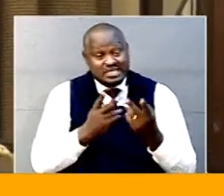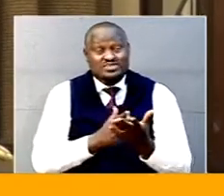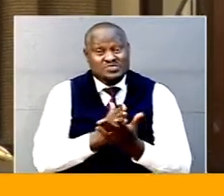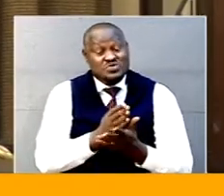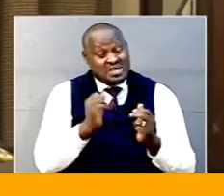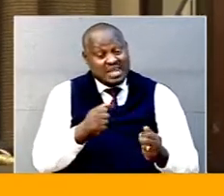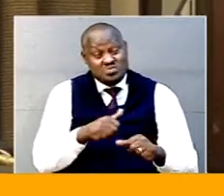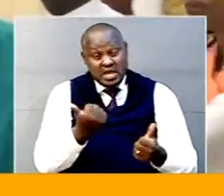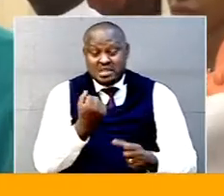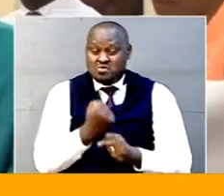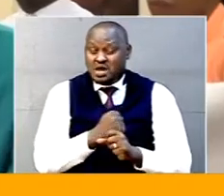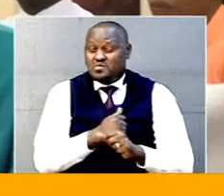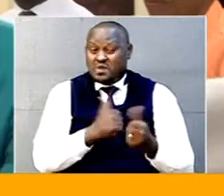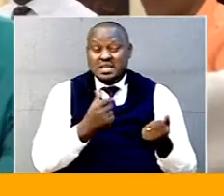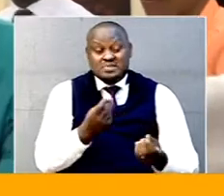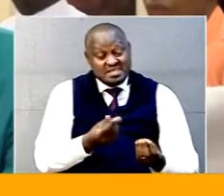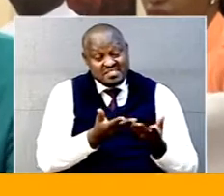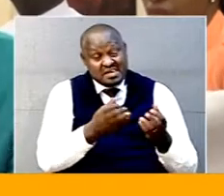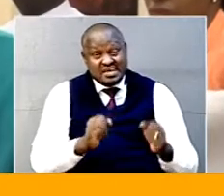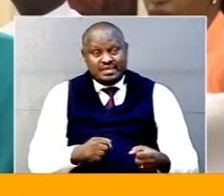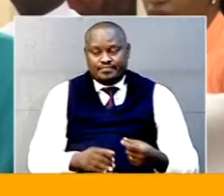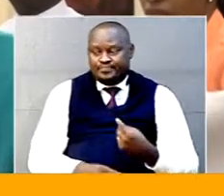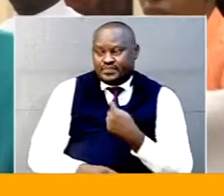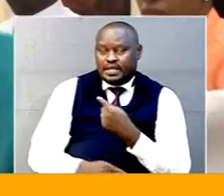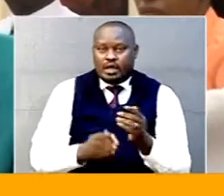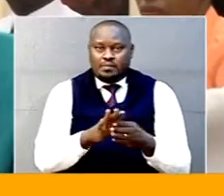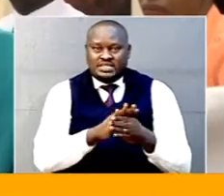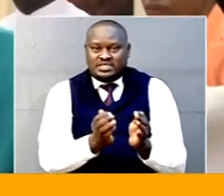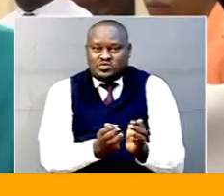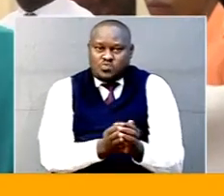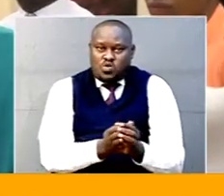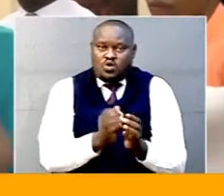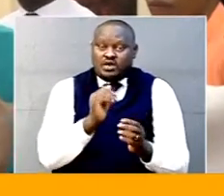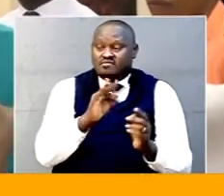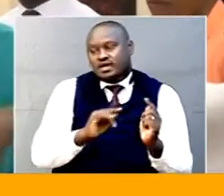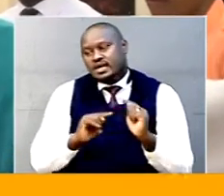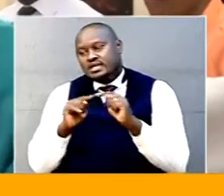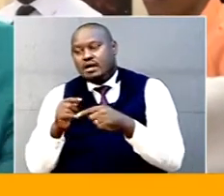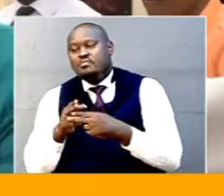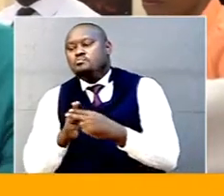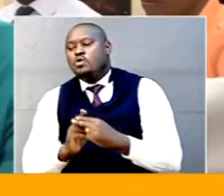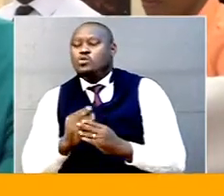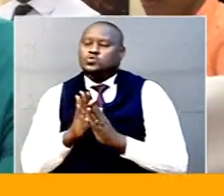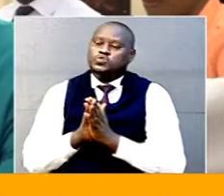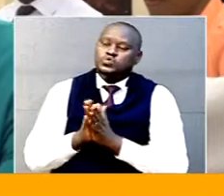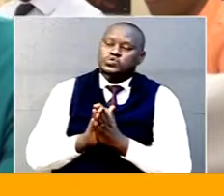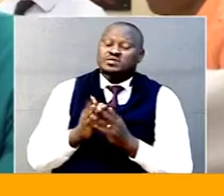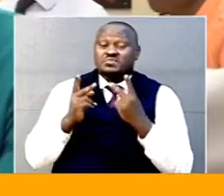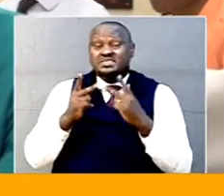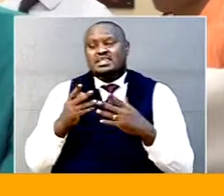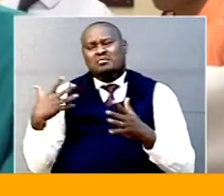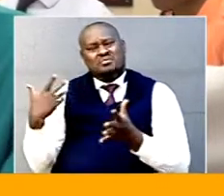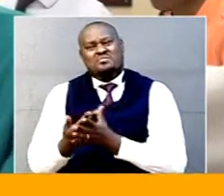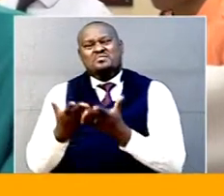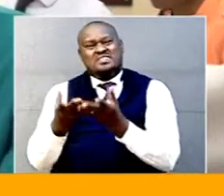made. Would those SMEs, you know, come directly to IFC? How would that financing look different from what we're